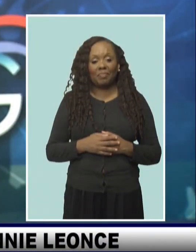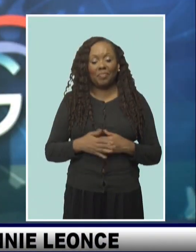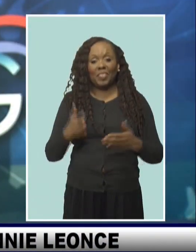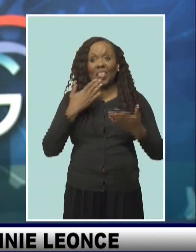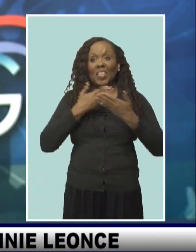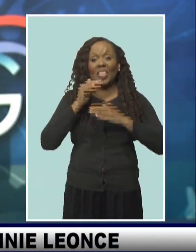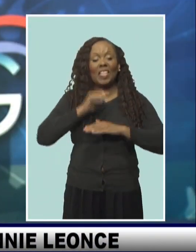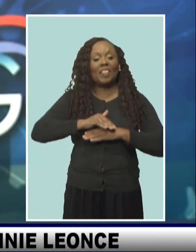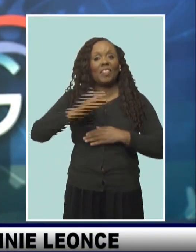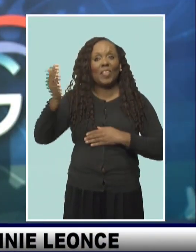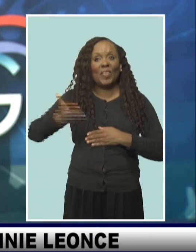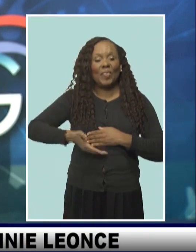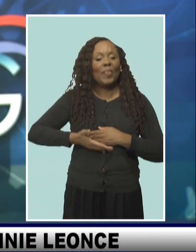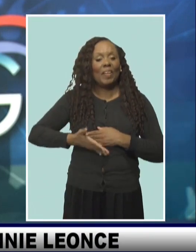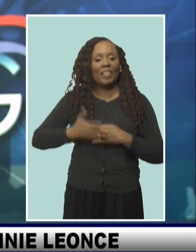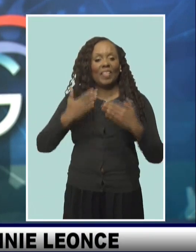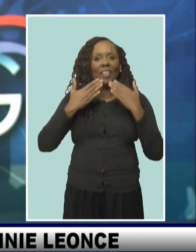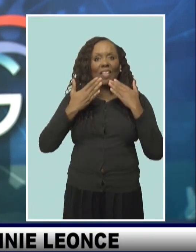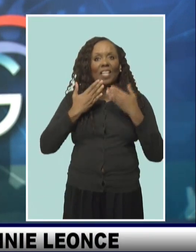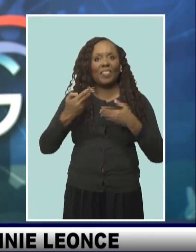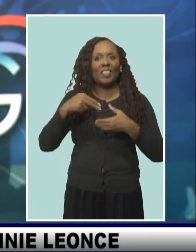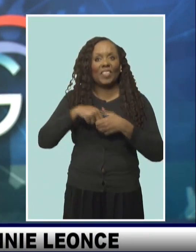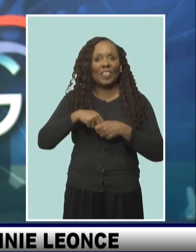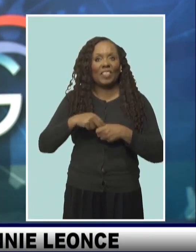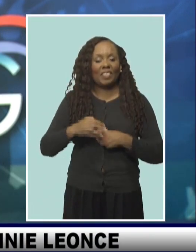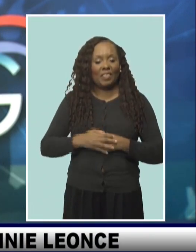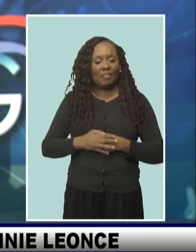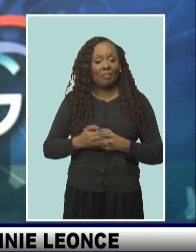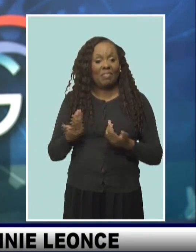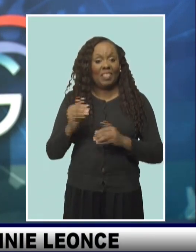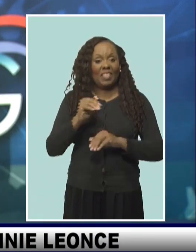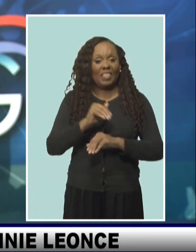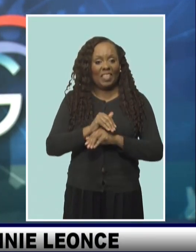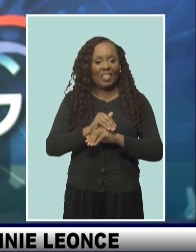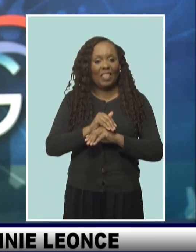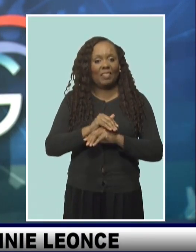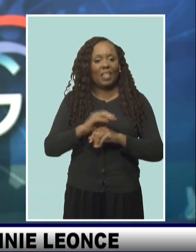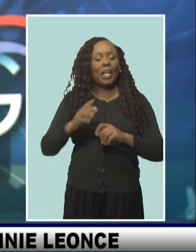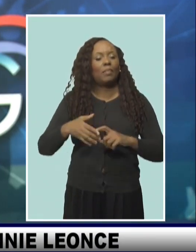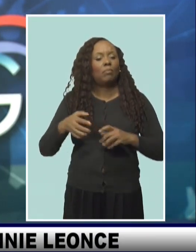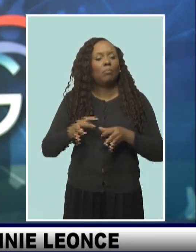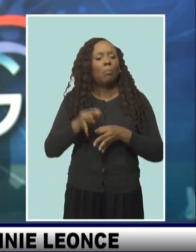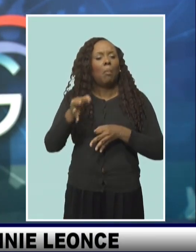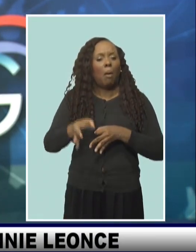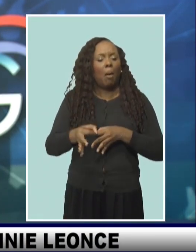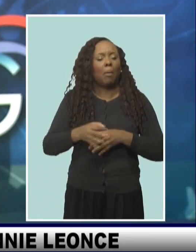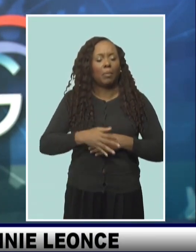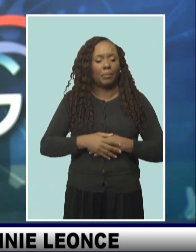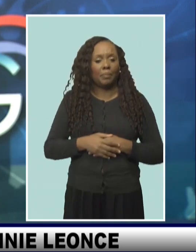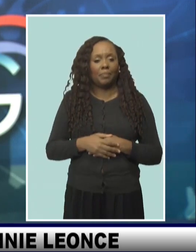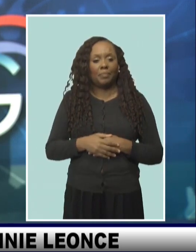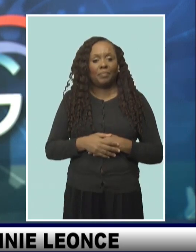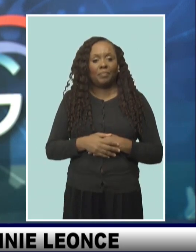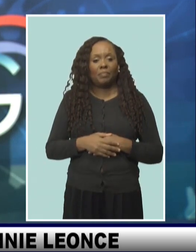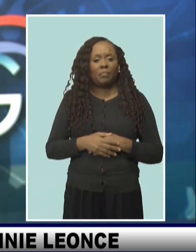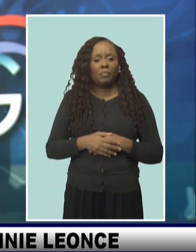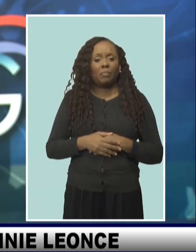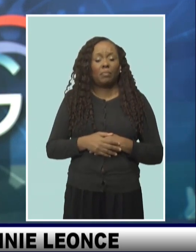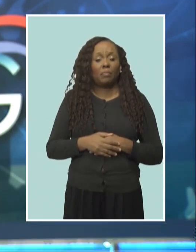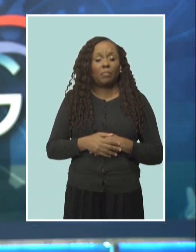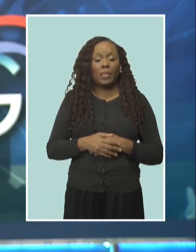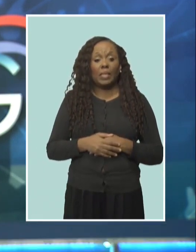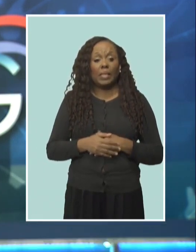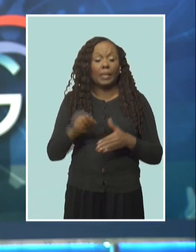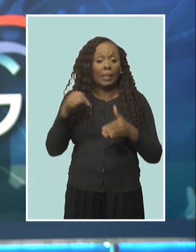Good evening to you and welcome. Thanks so much for joining us for this evening's delayed presentation. Pressing issues affecting